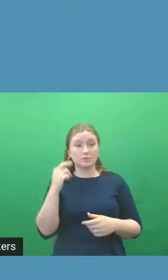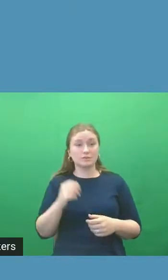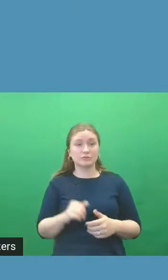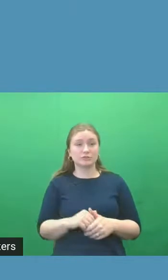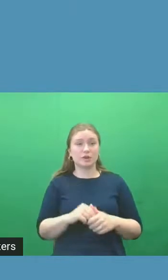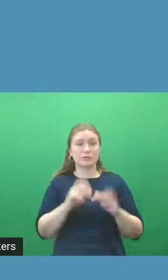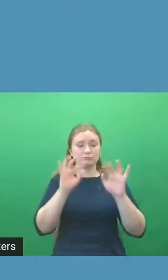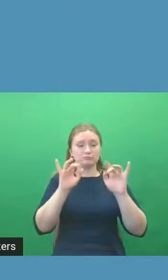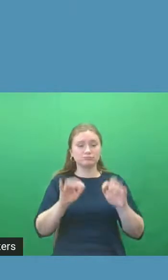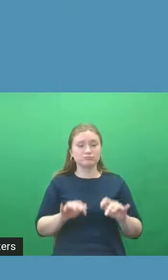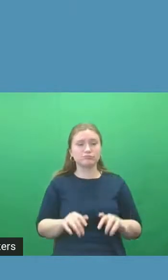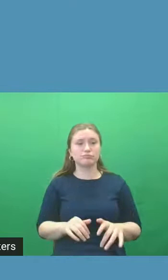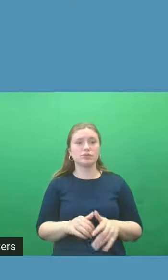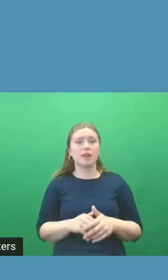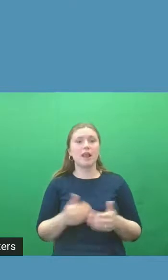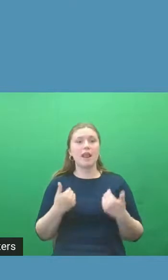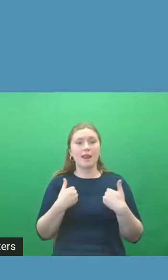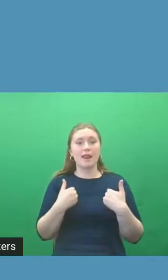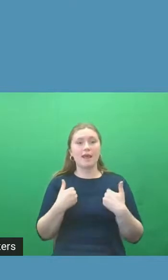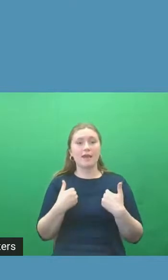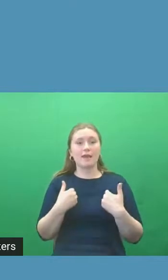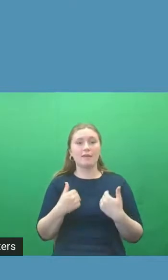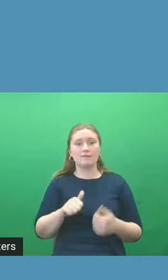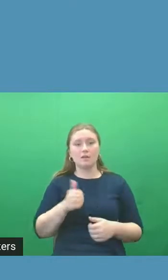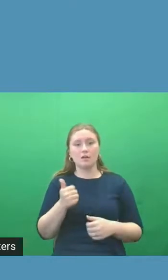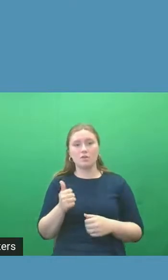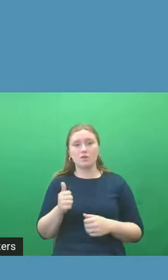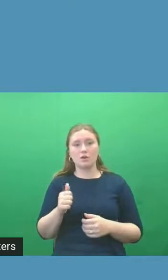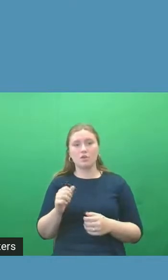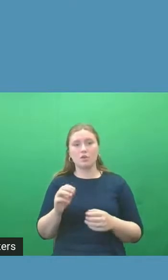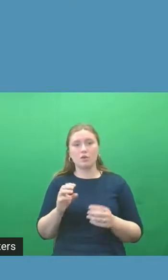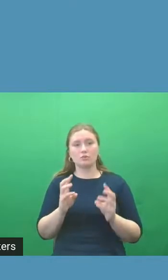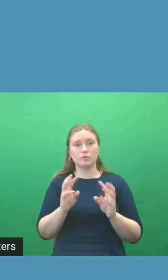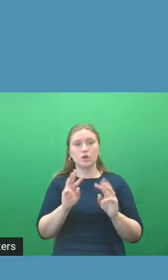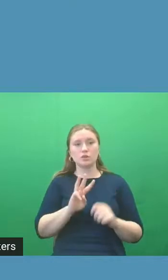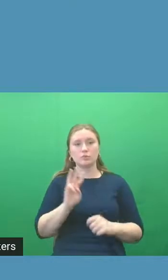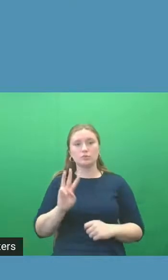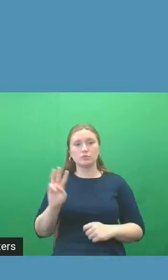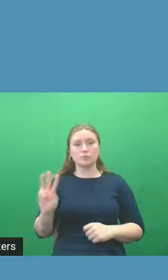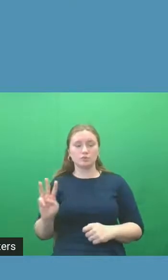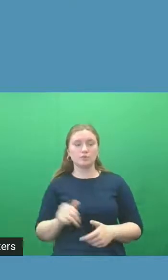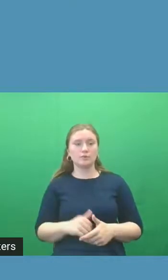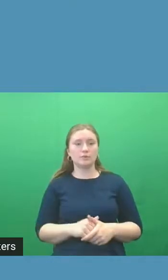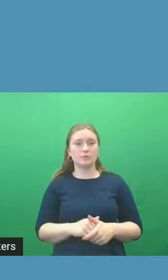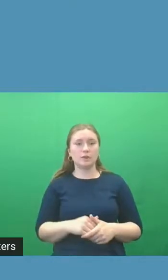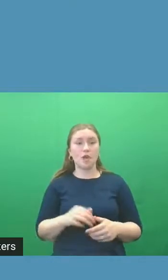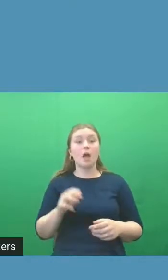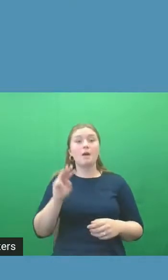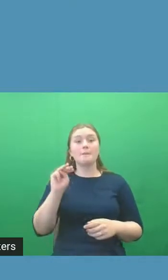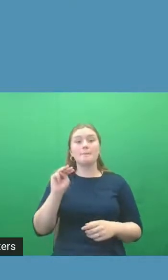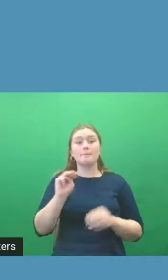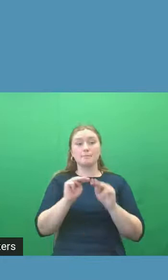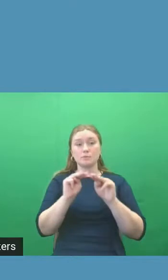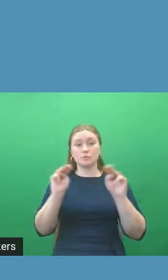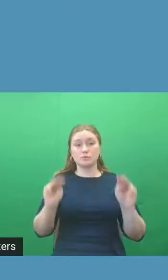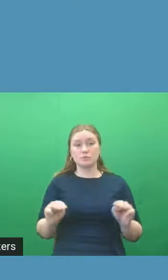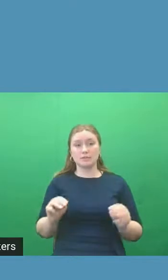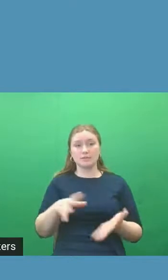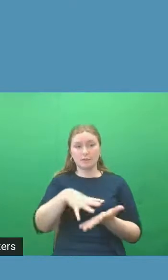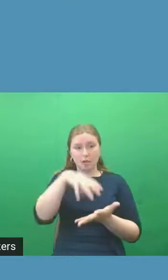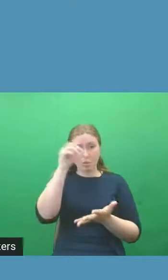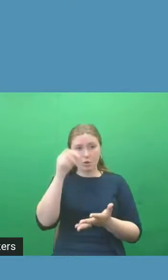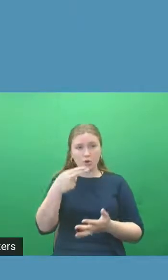for raising questions, posting answers, and connecting with your fellow museum practitioners on the Museum Learning Hub, which again, you can find